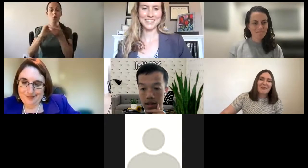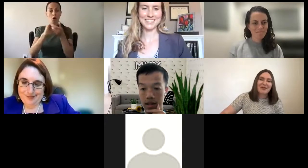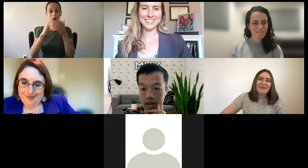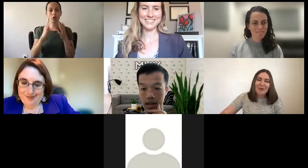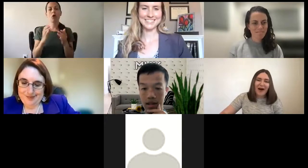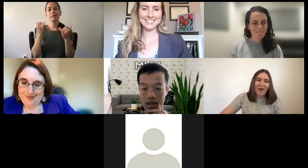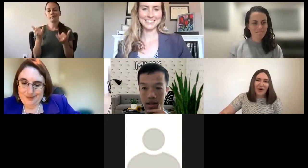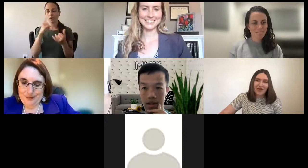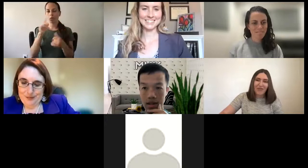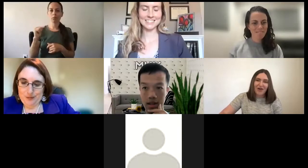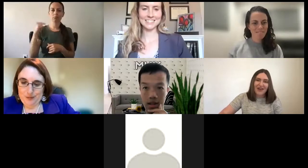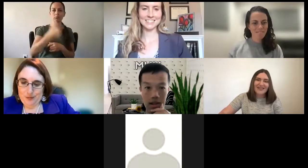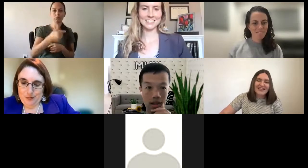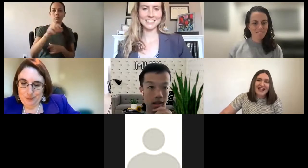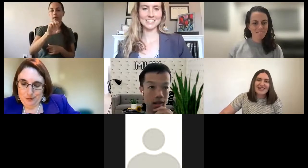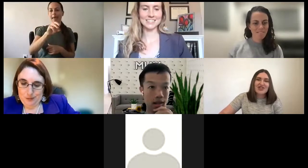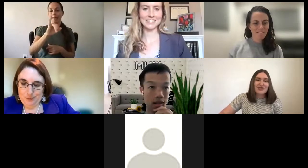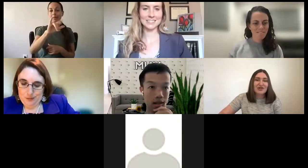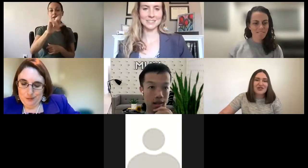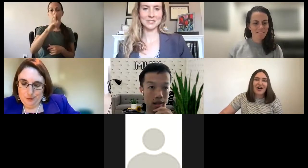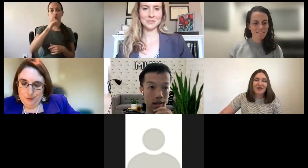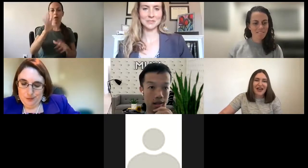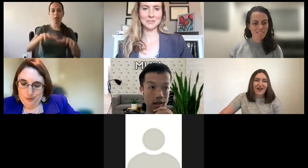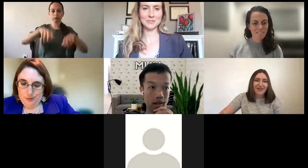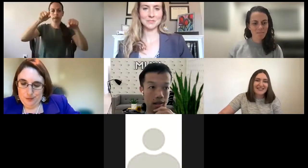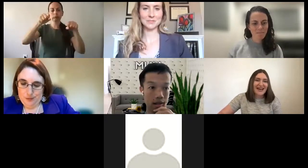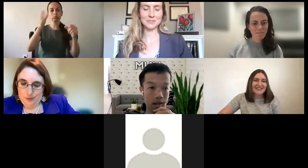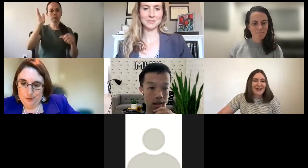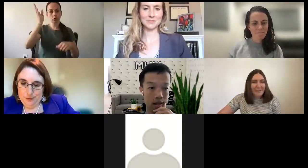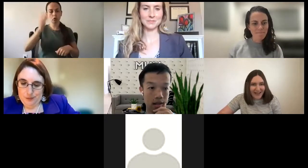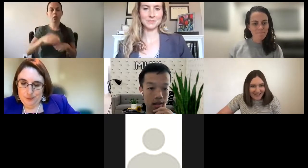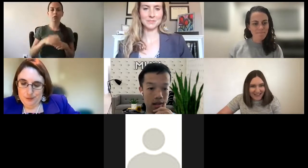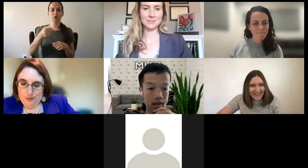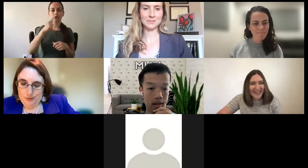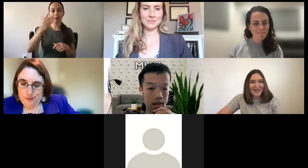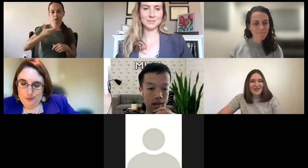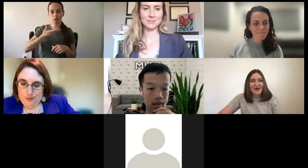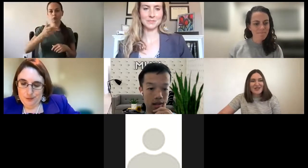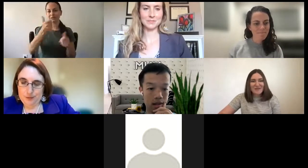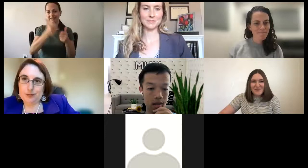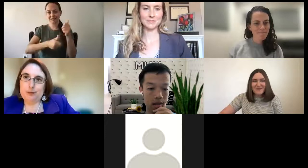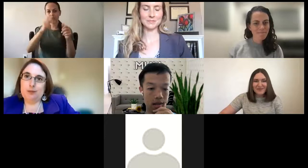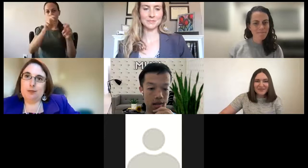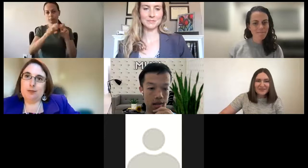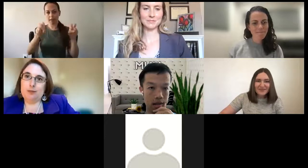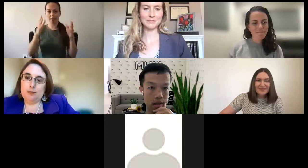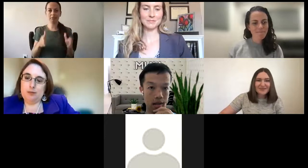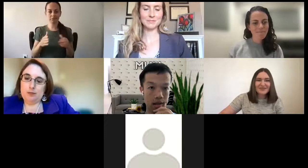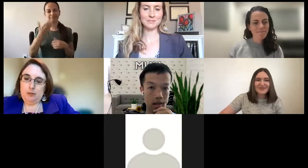mic to Emily Bilbao, our wonderful moderator today, to introduce herself and our fantastic panelists. Thank you so much.